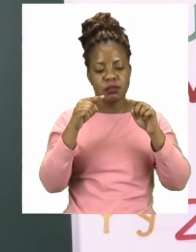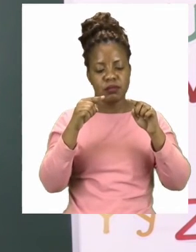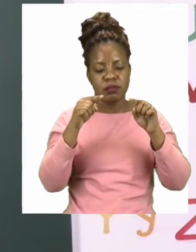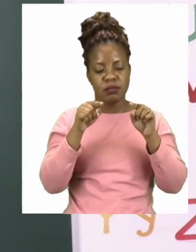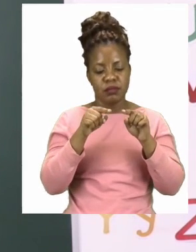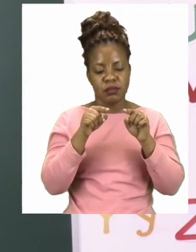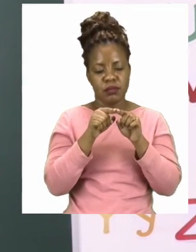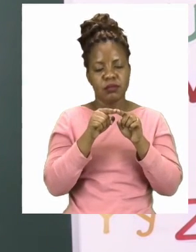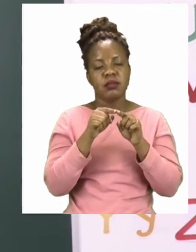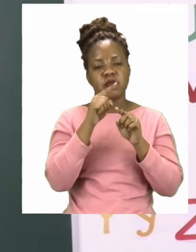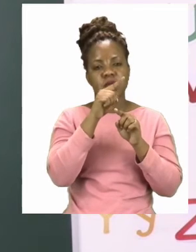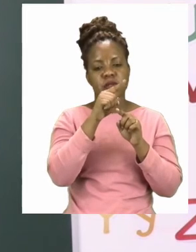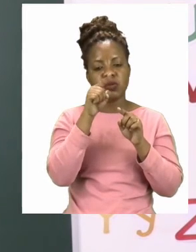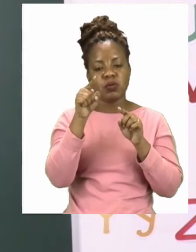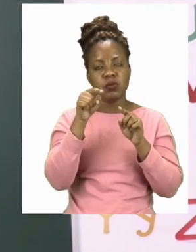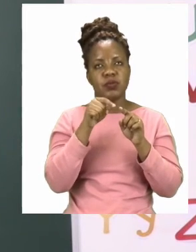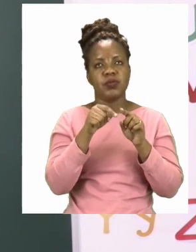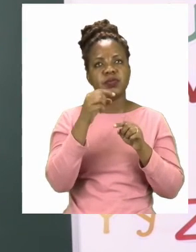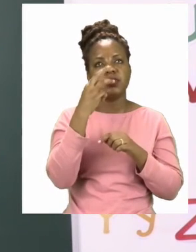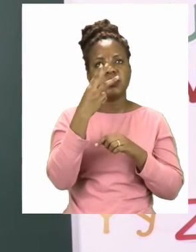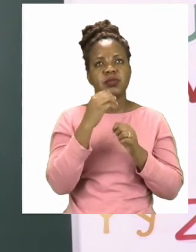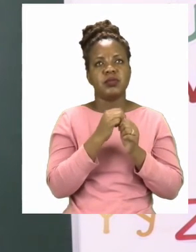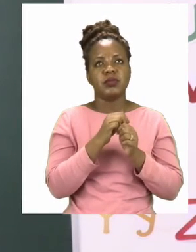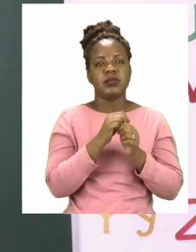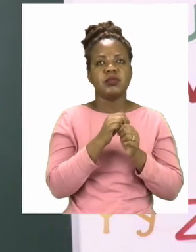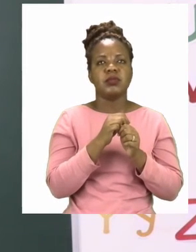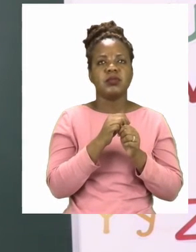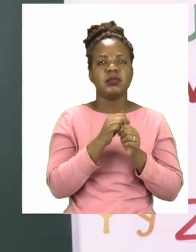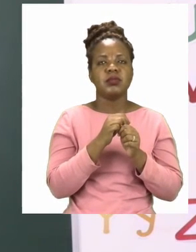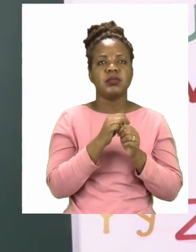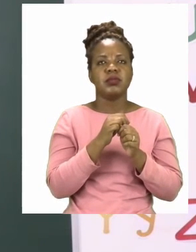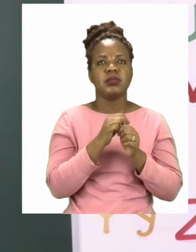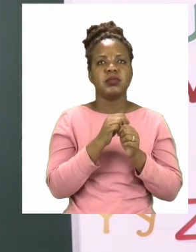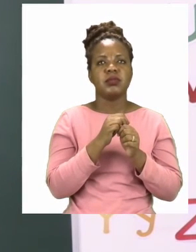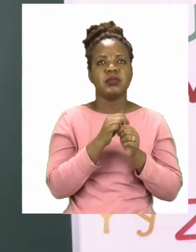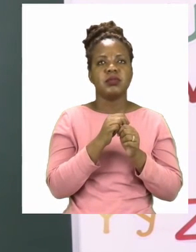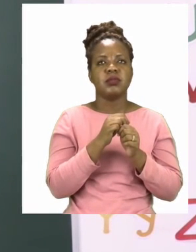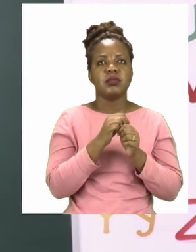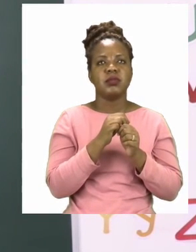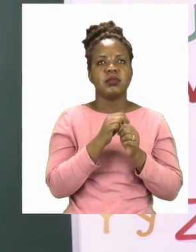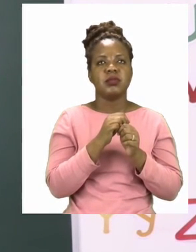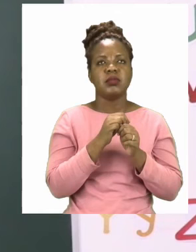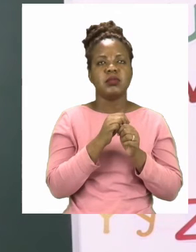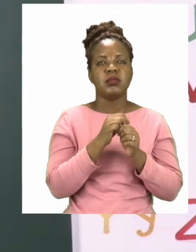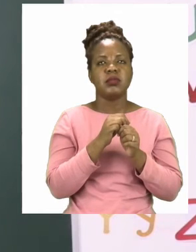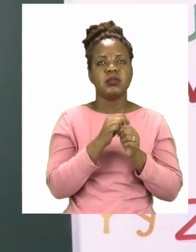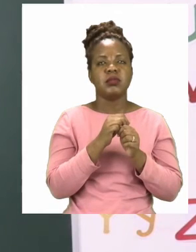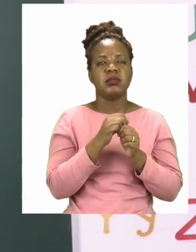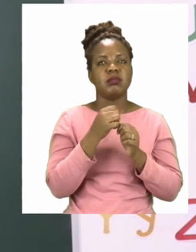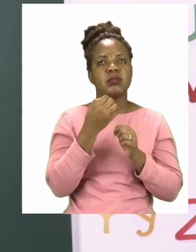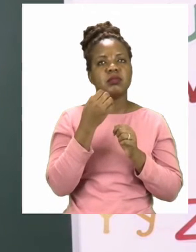3. It has no curved edges and it has 3